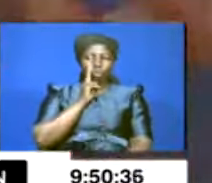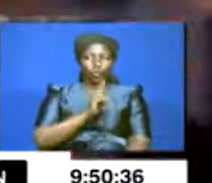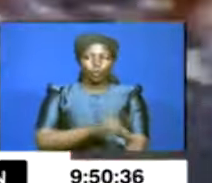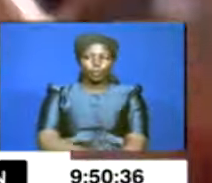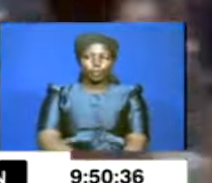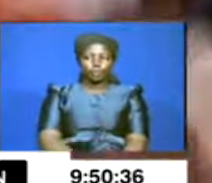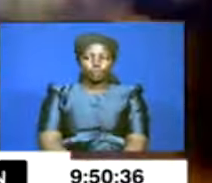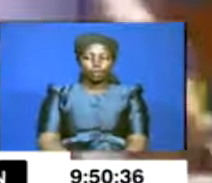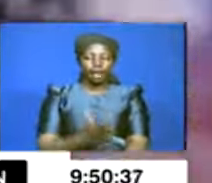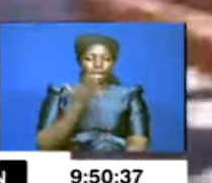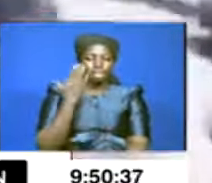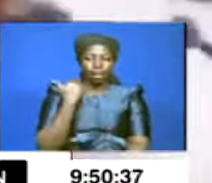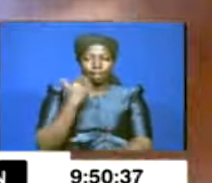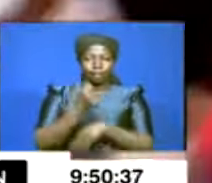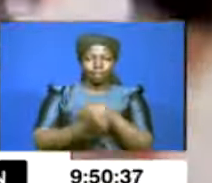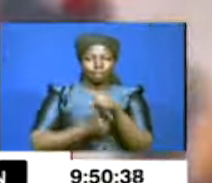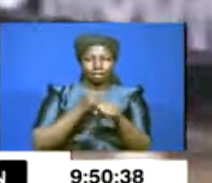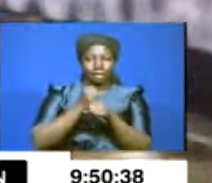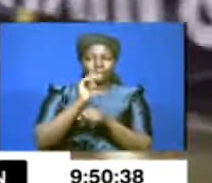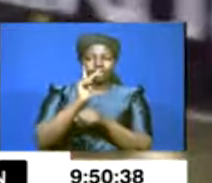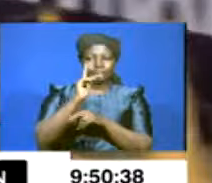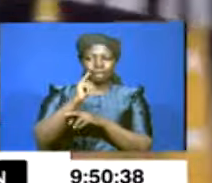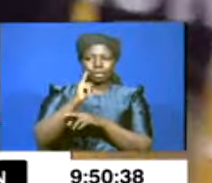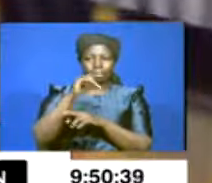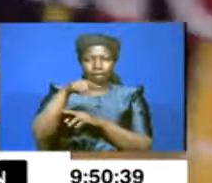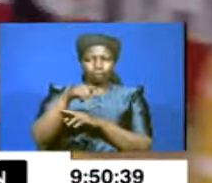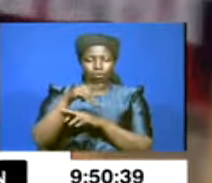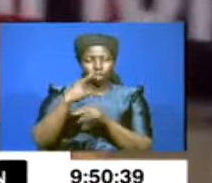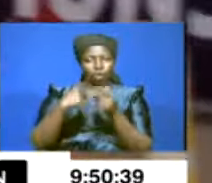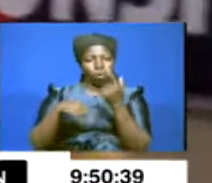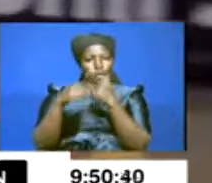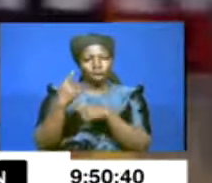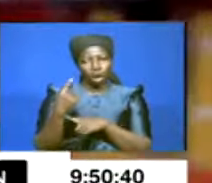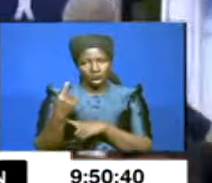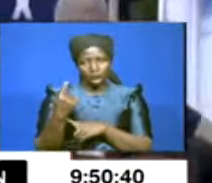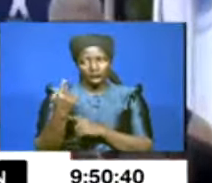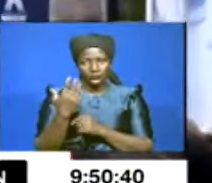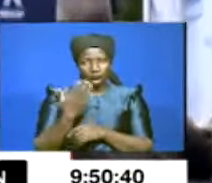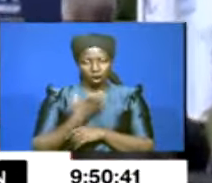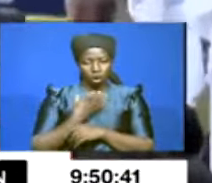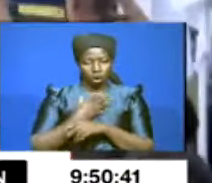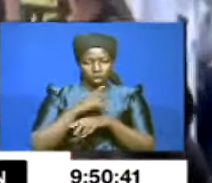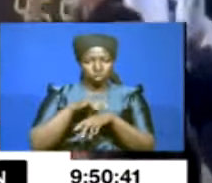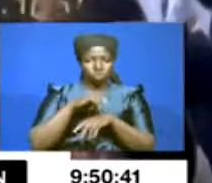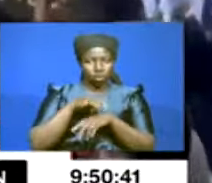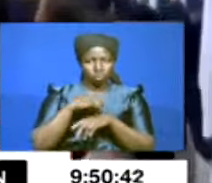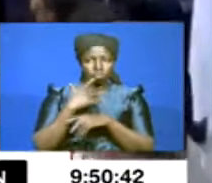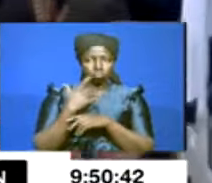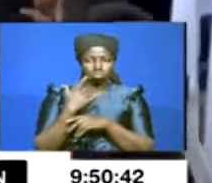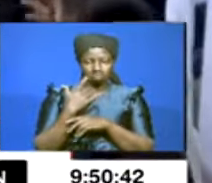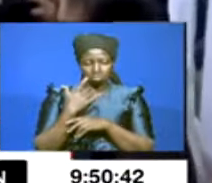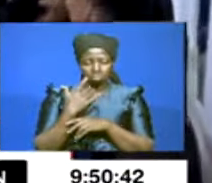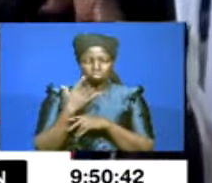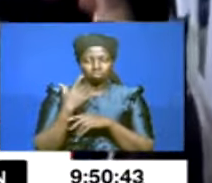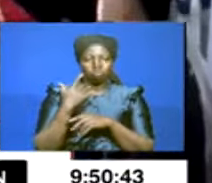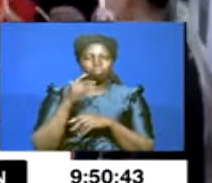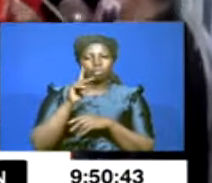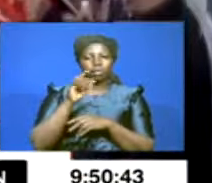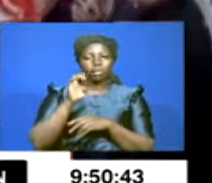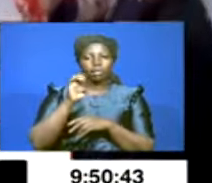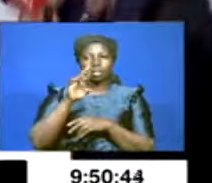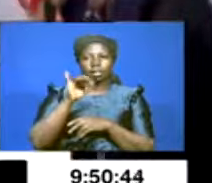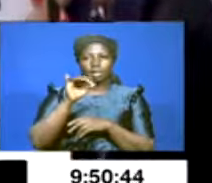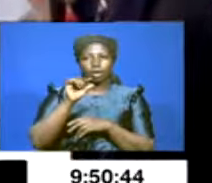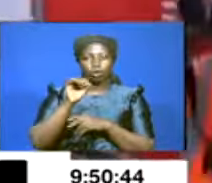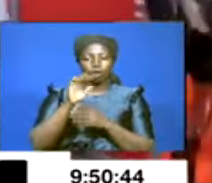Last year, Kipngeno won 6 gold level races during the Mountain Running World Cup circuit, with Kiriago finishing second in the series. Kiriago has appealed